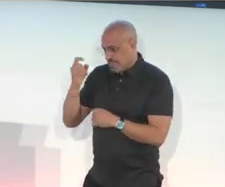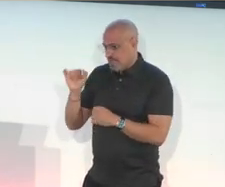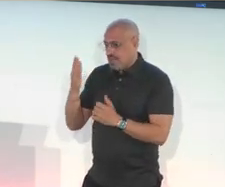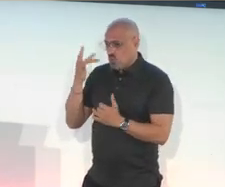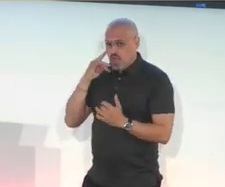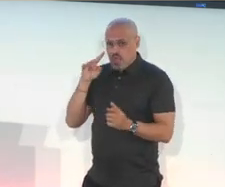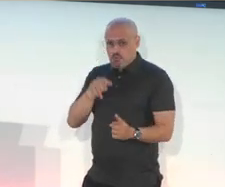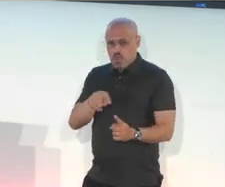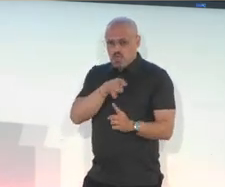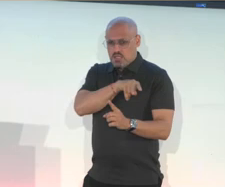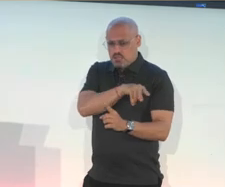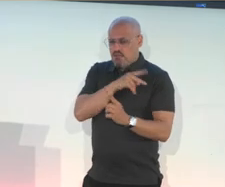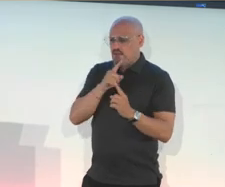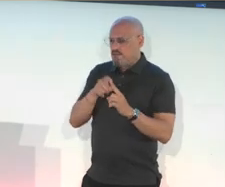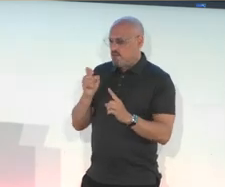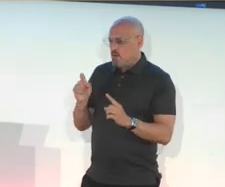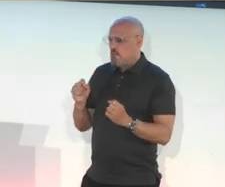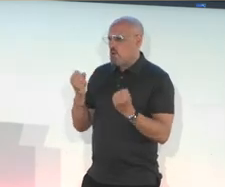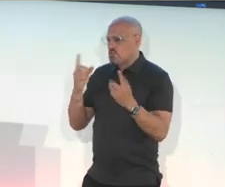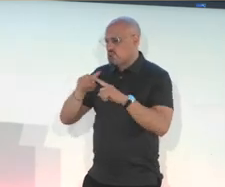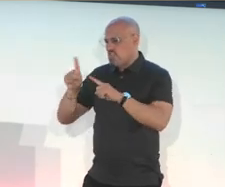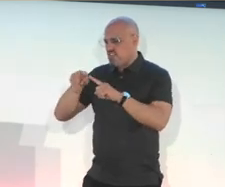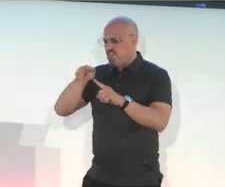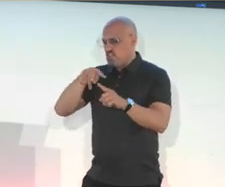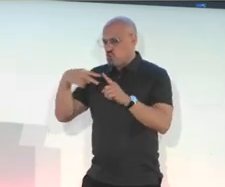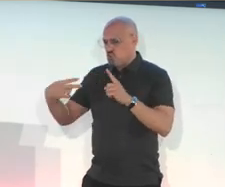looking at it from multiple view,